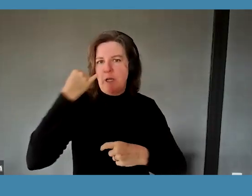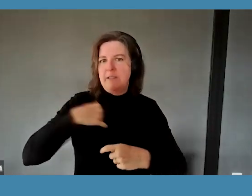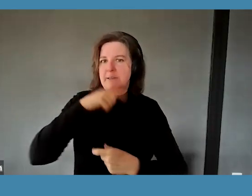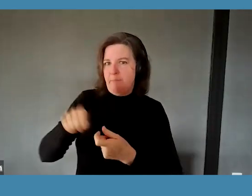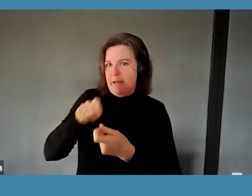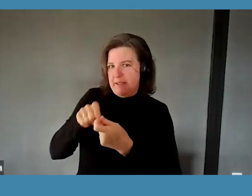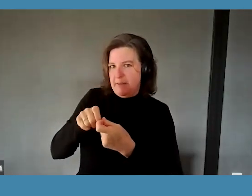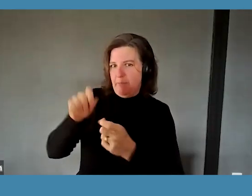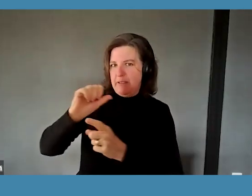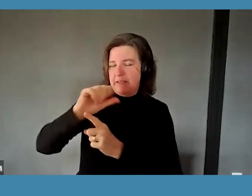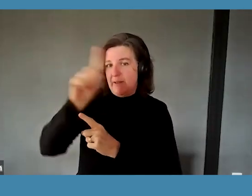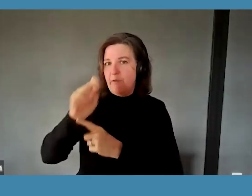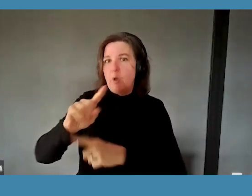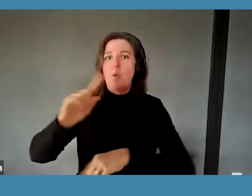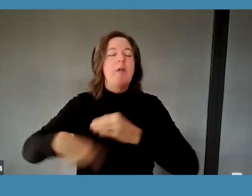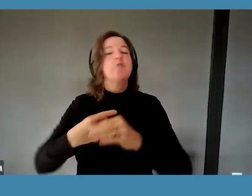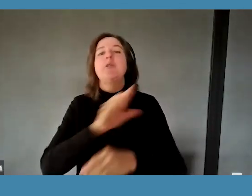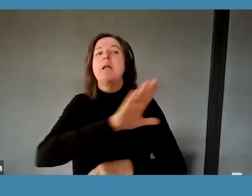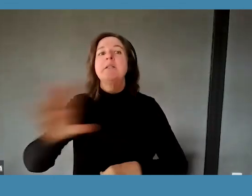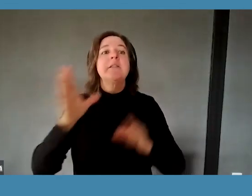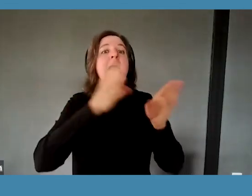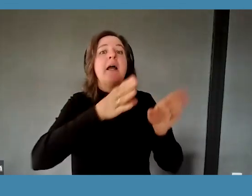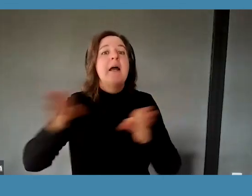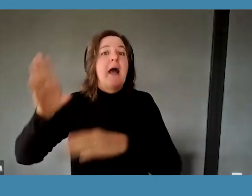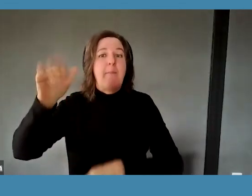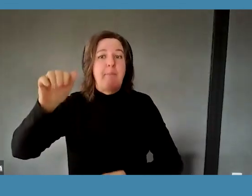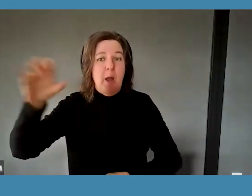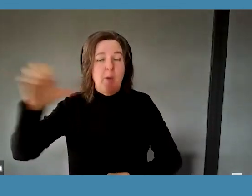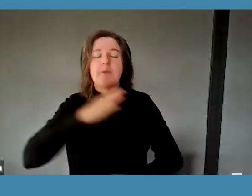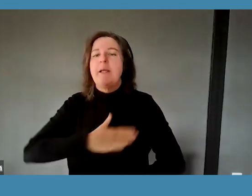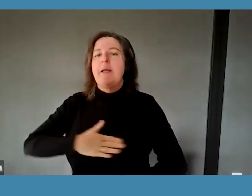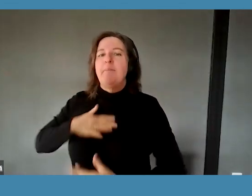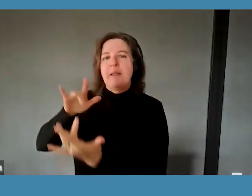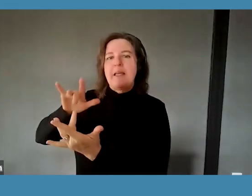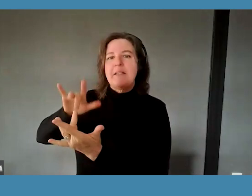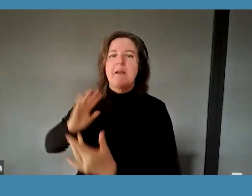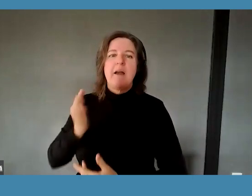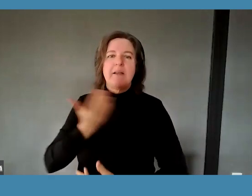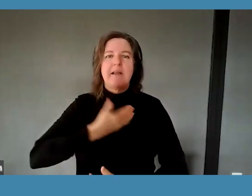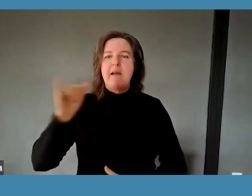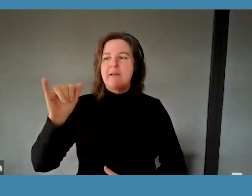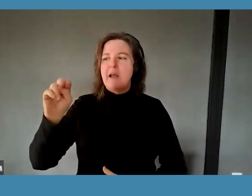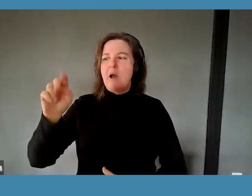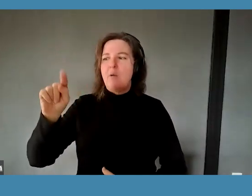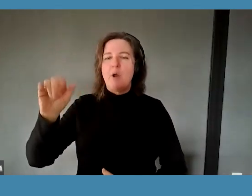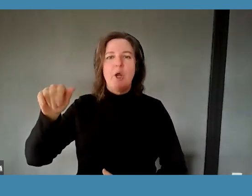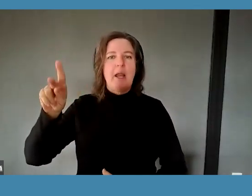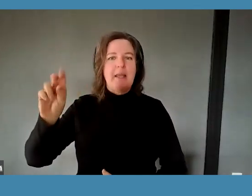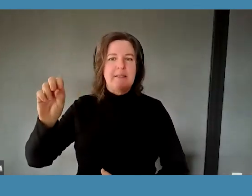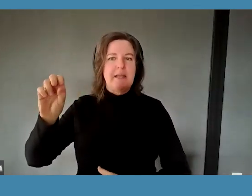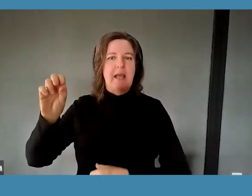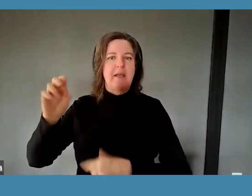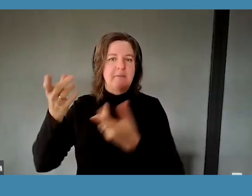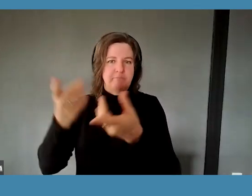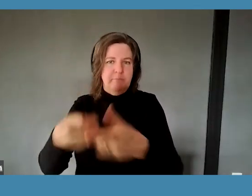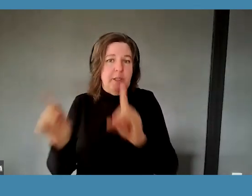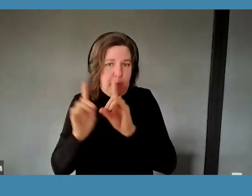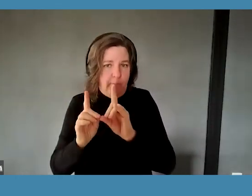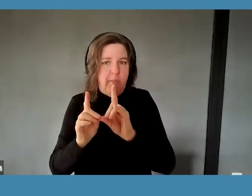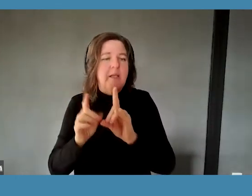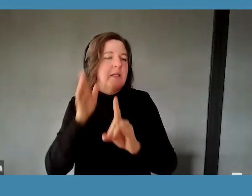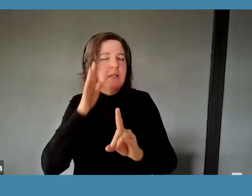your individual case, please contact our intake department, and we'll be happy to talk with you.